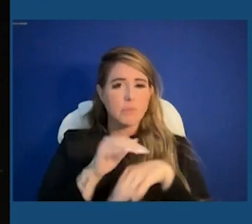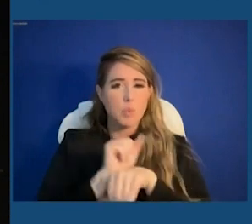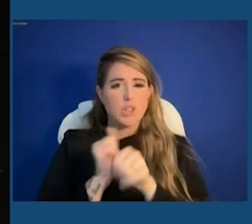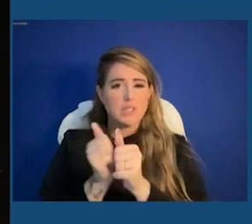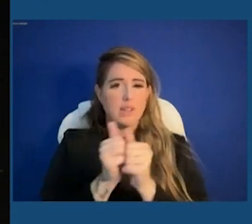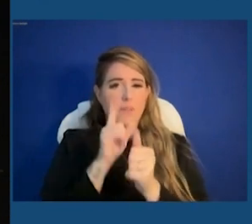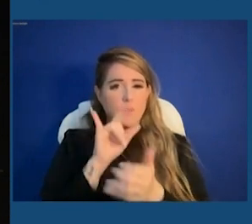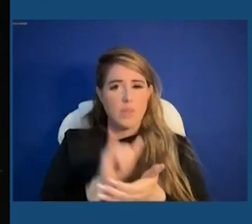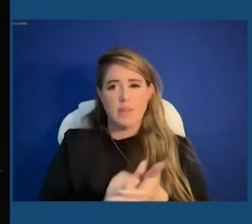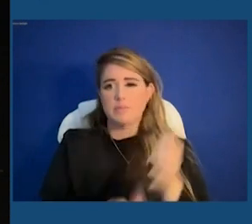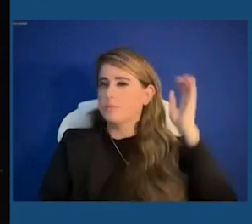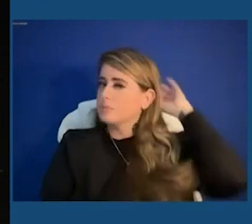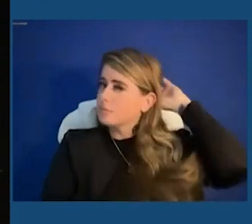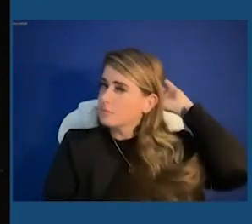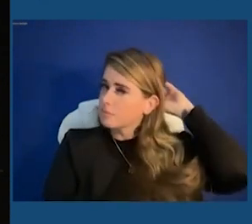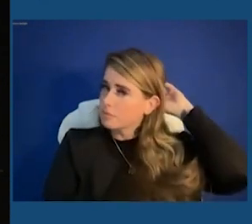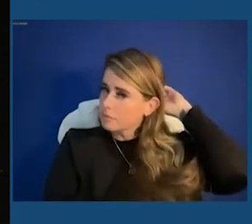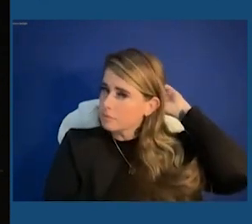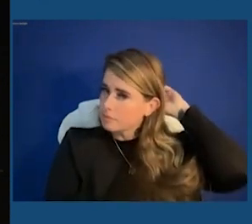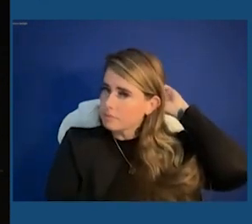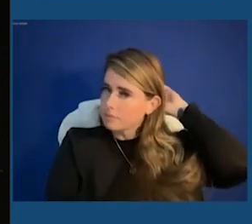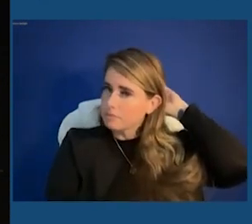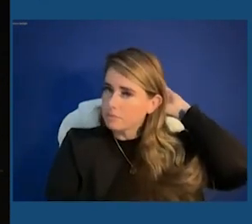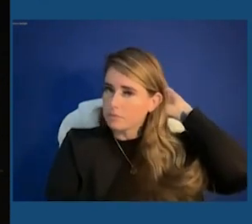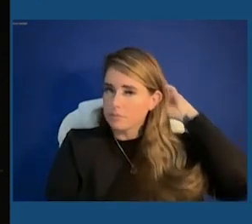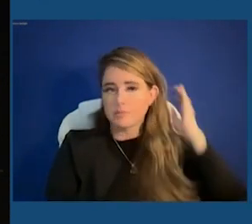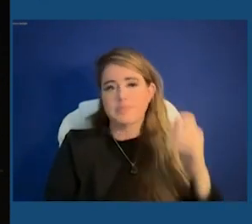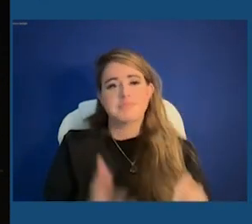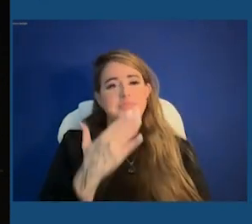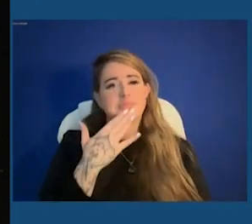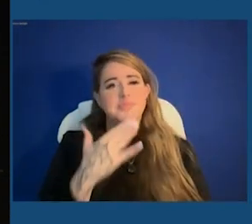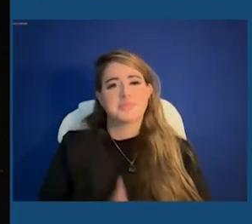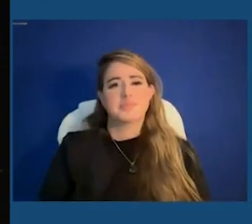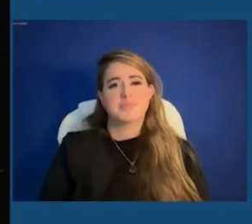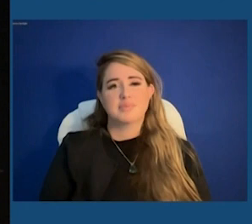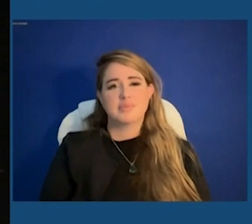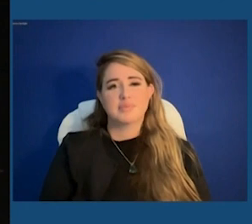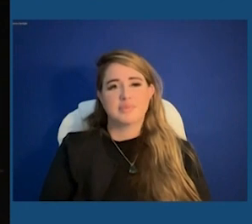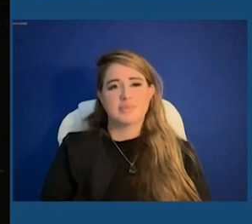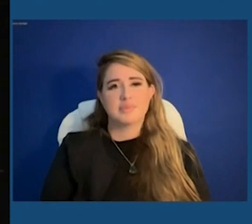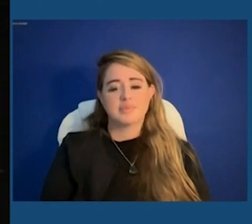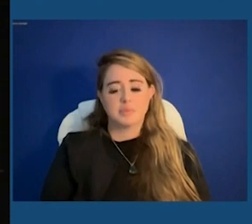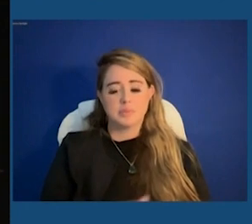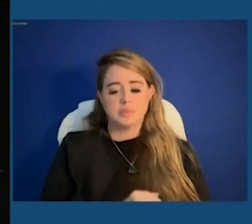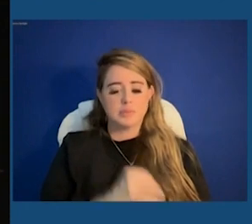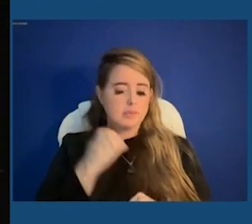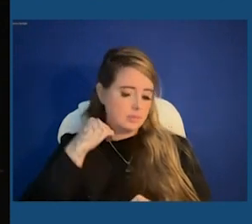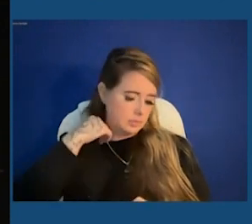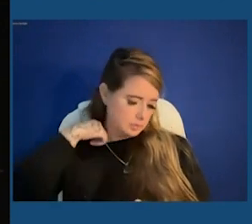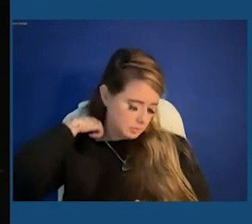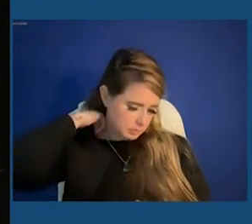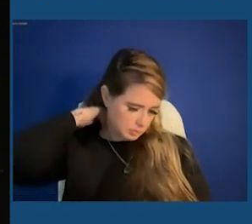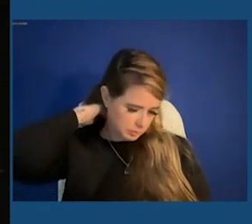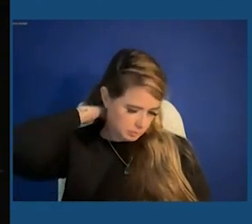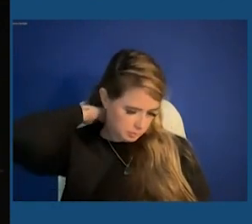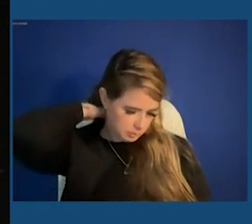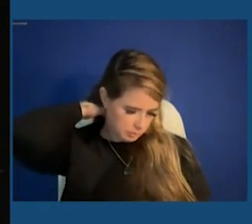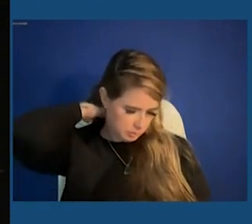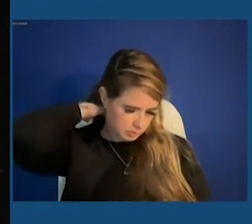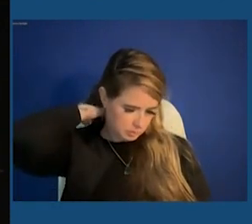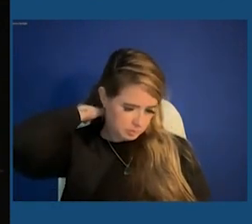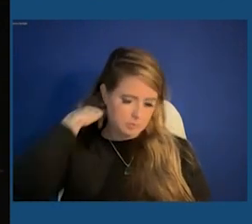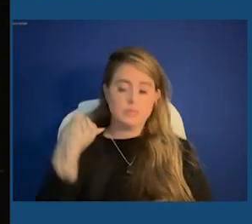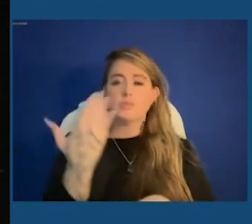Thank you. Good afternoon,